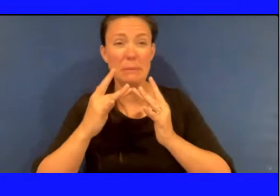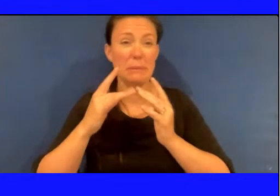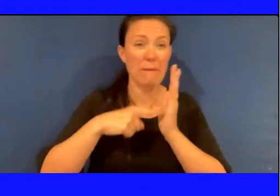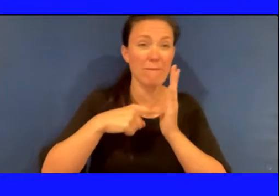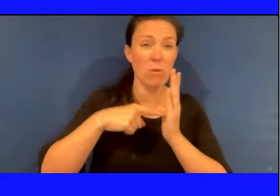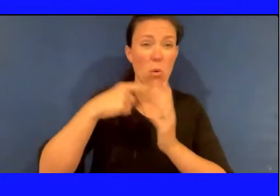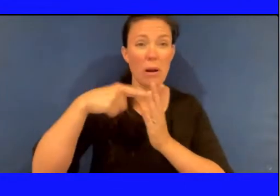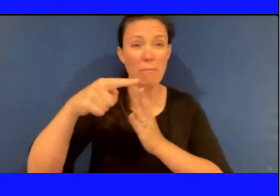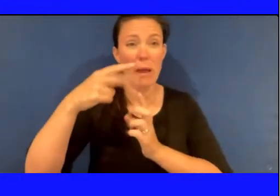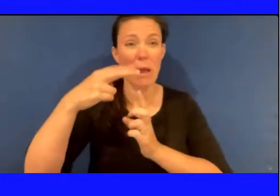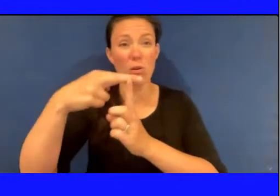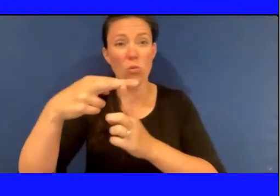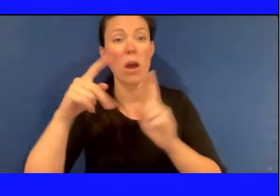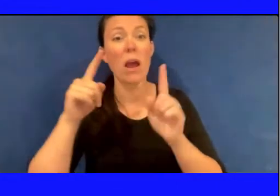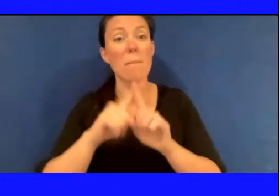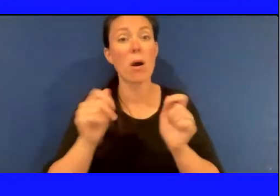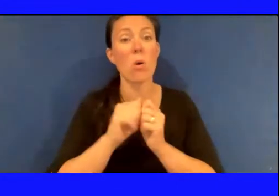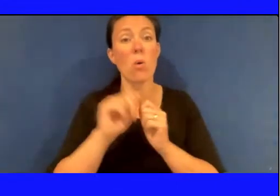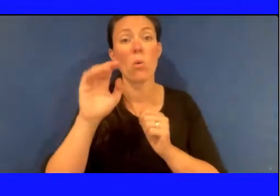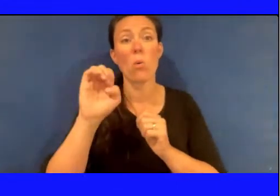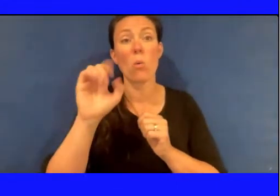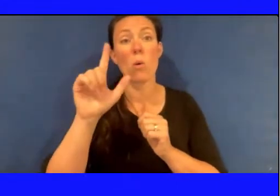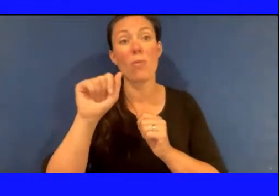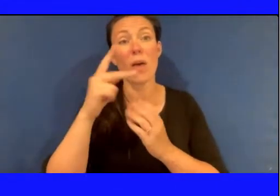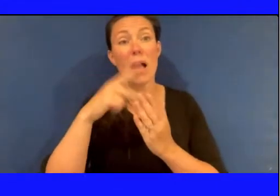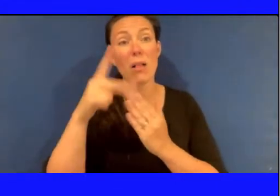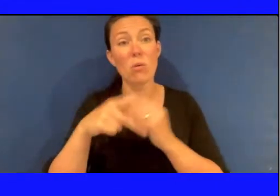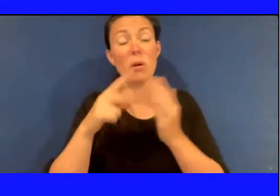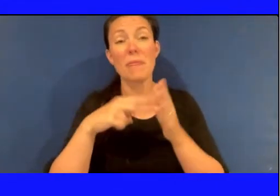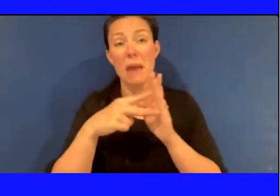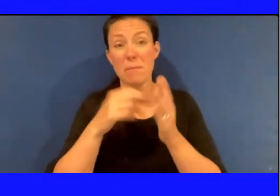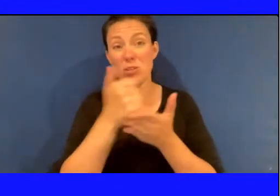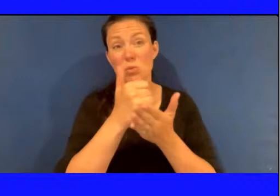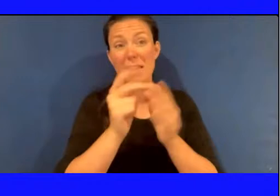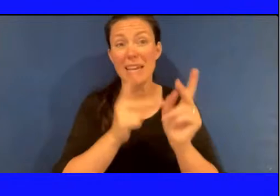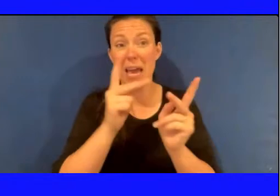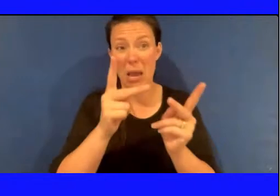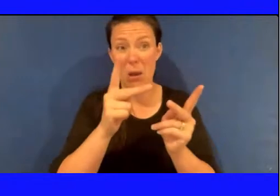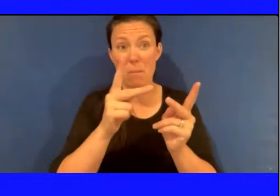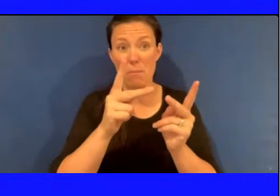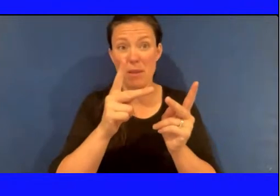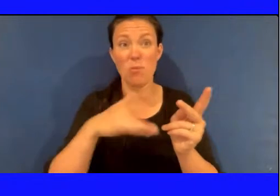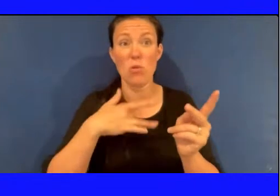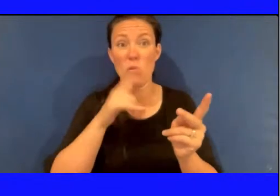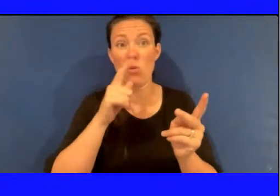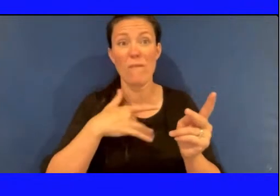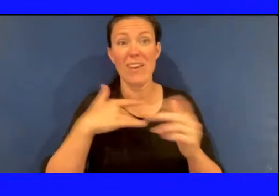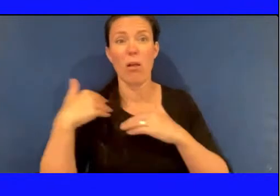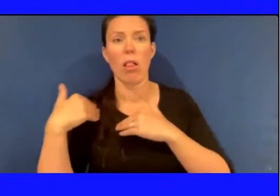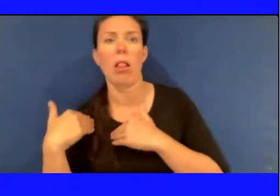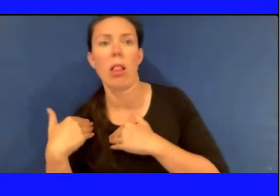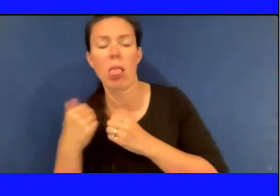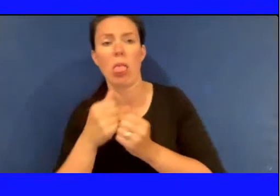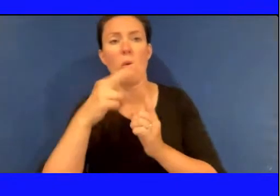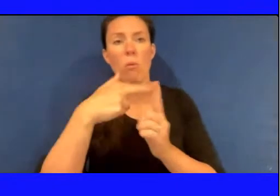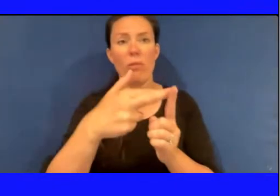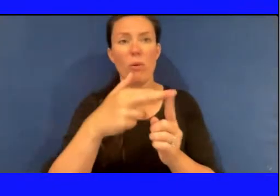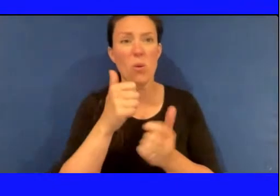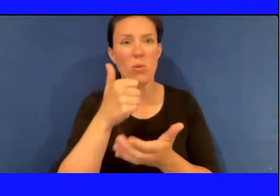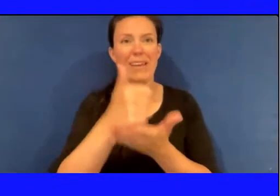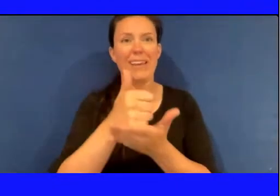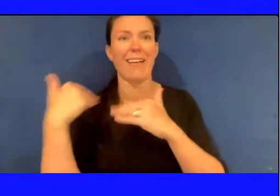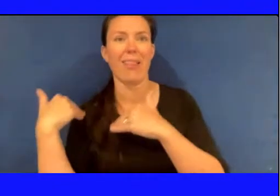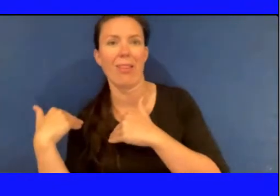both build housing and address the housing crisis for folks who are incredibly rent burdened in the Bronx. So we're incredibly excited that we were